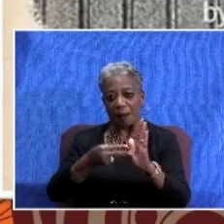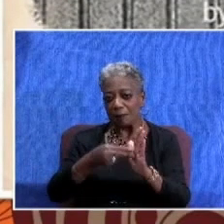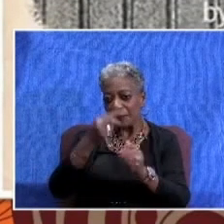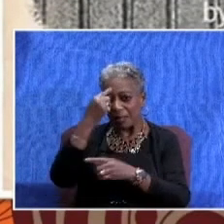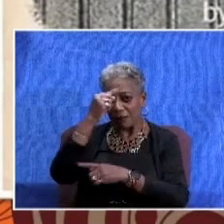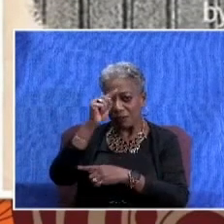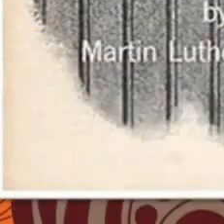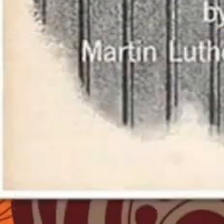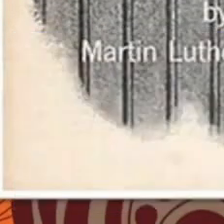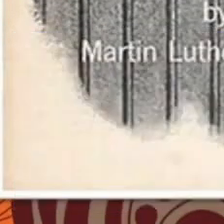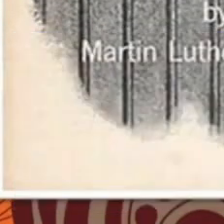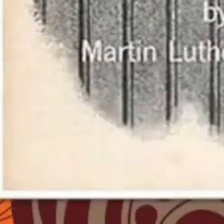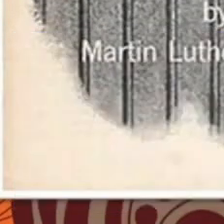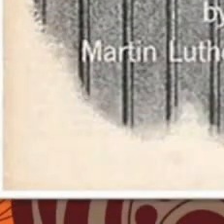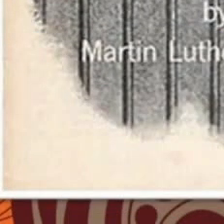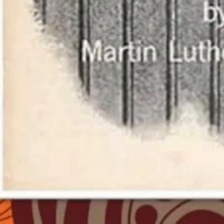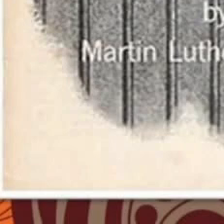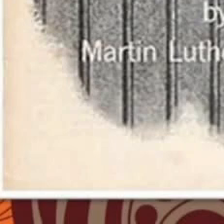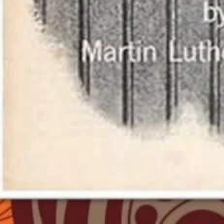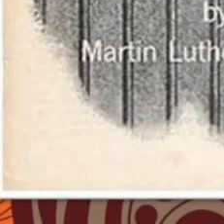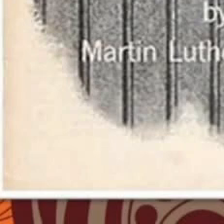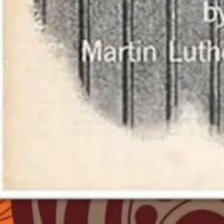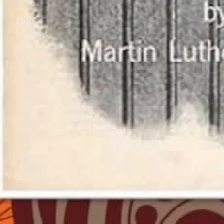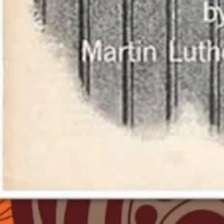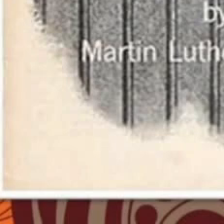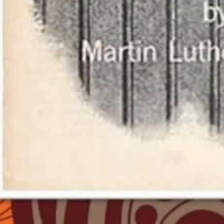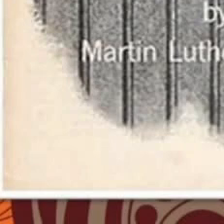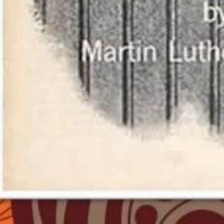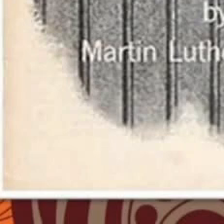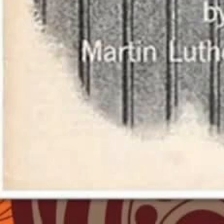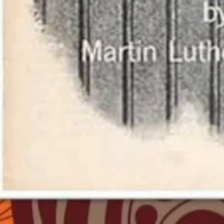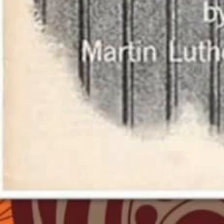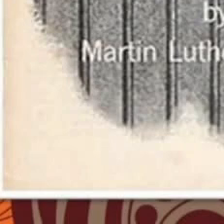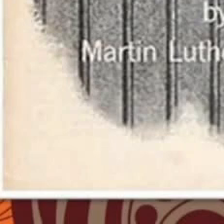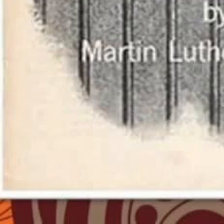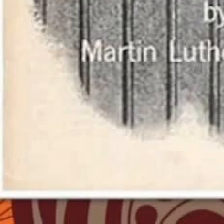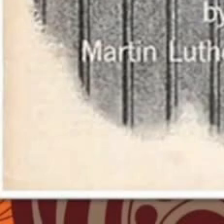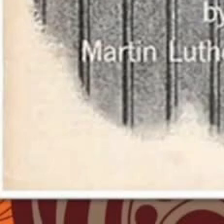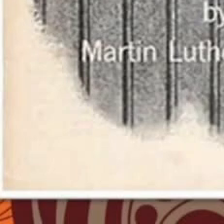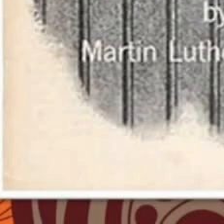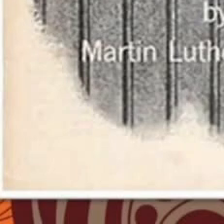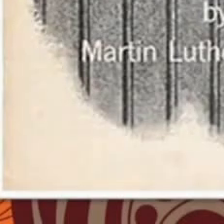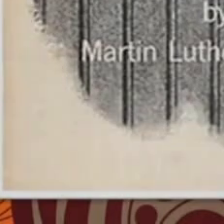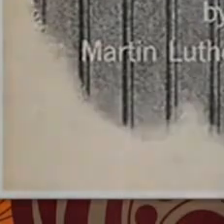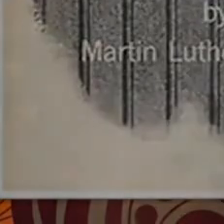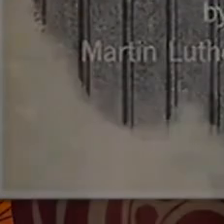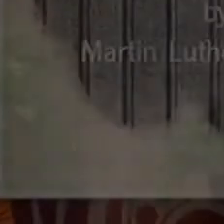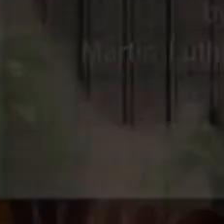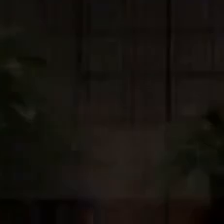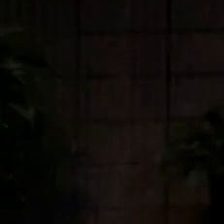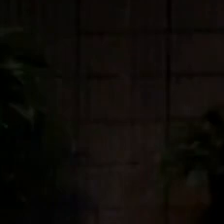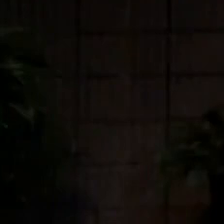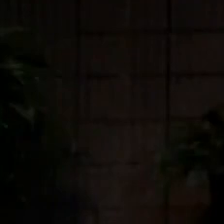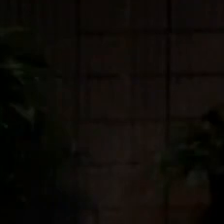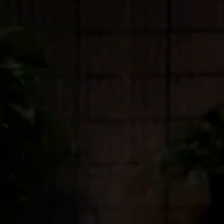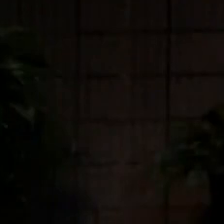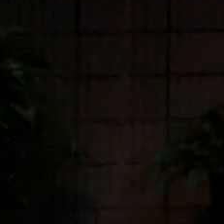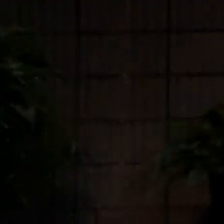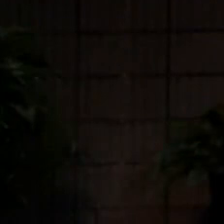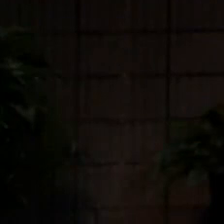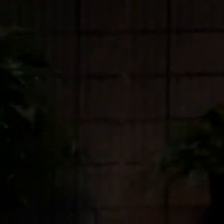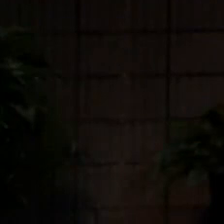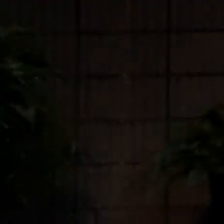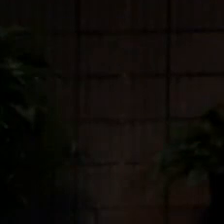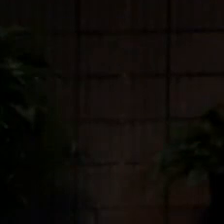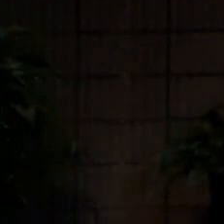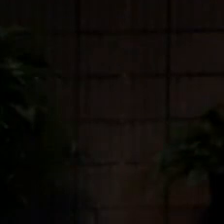Never. Deuteronomy chapter 15, verses 4 through 6 says, no one in Israel should ever be poor. No one in